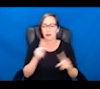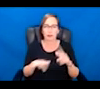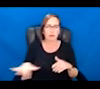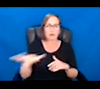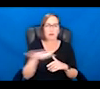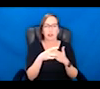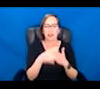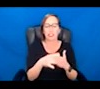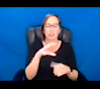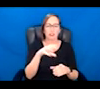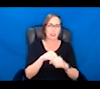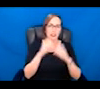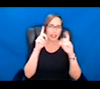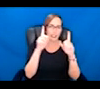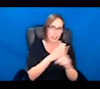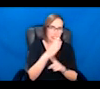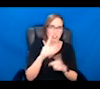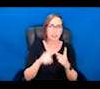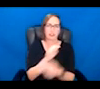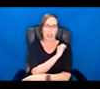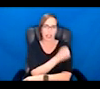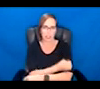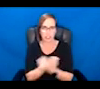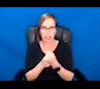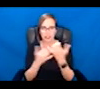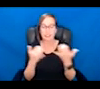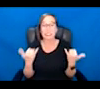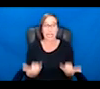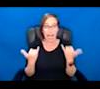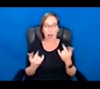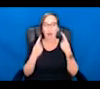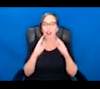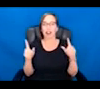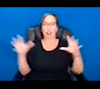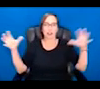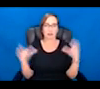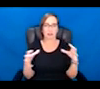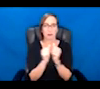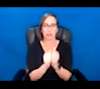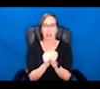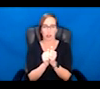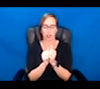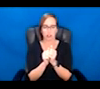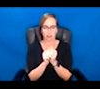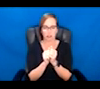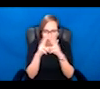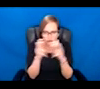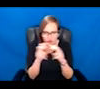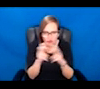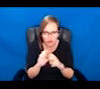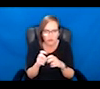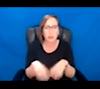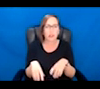in education, energy advocates and so forth, are all coming together to advance training and education,